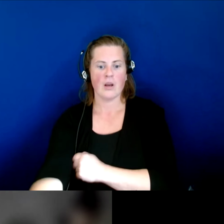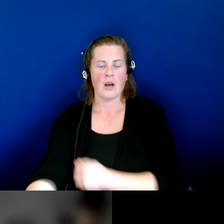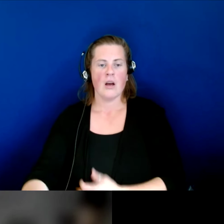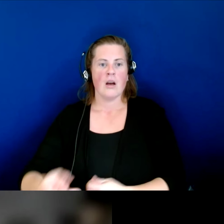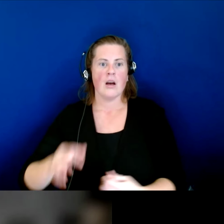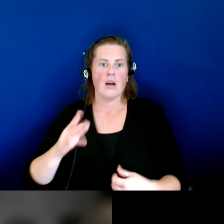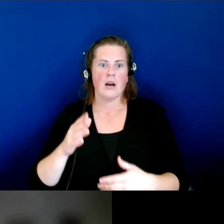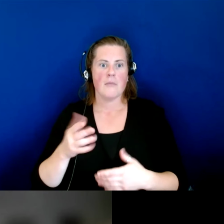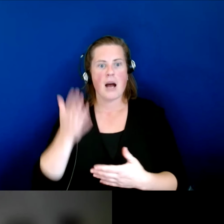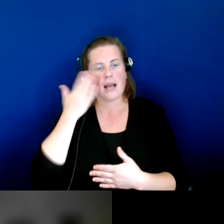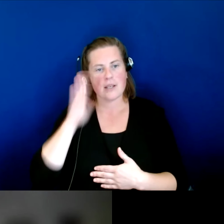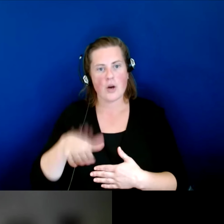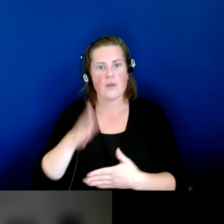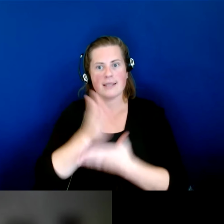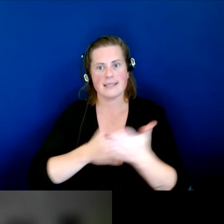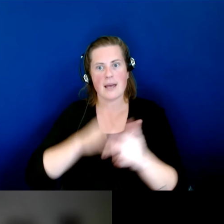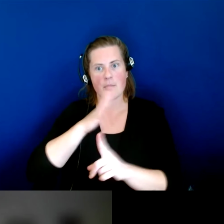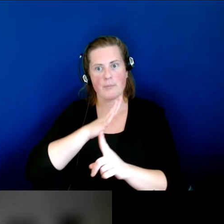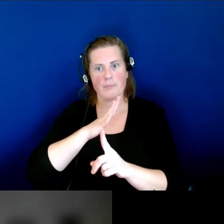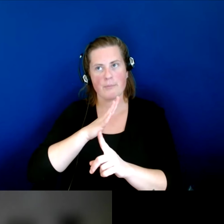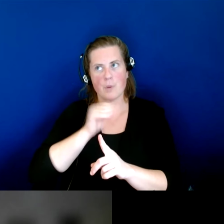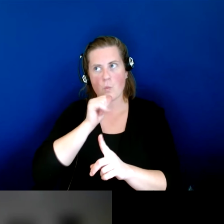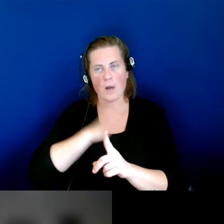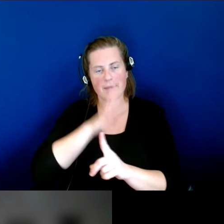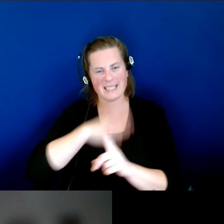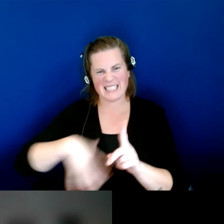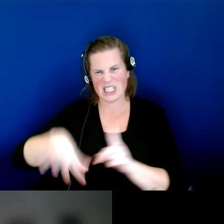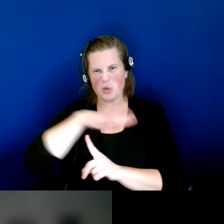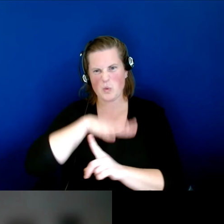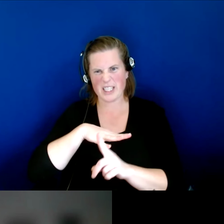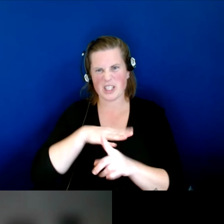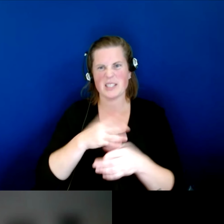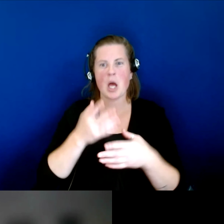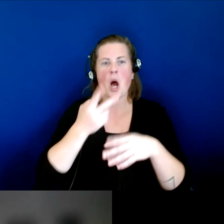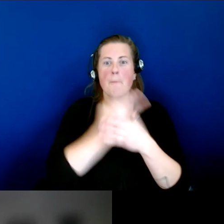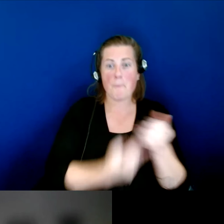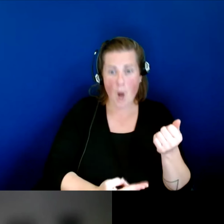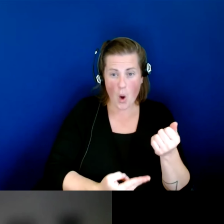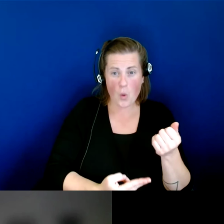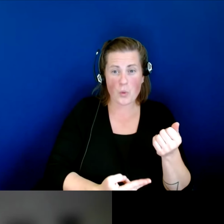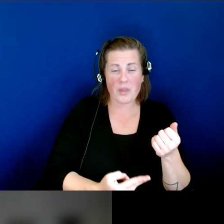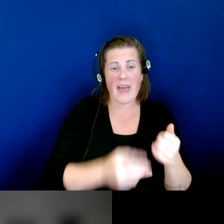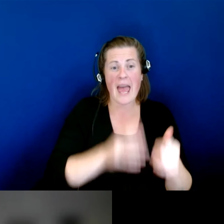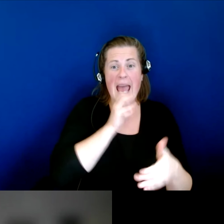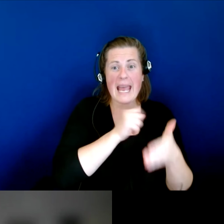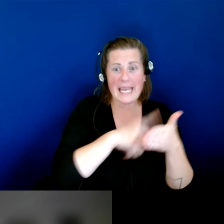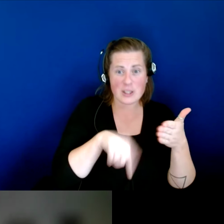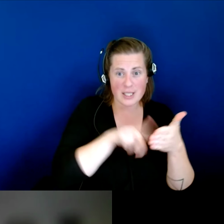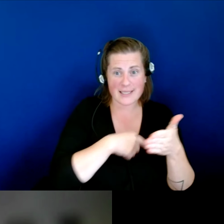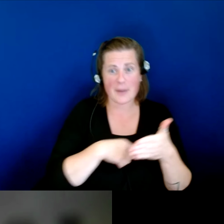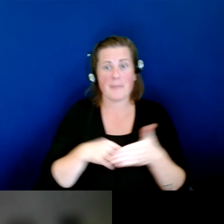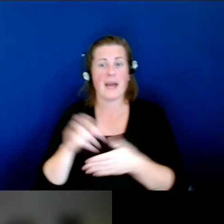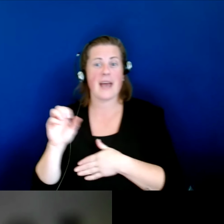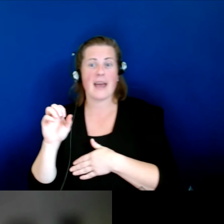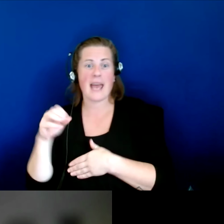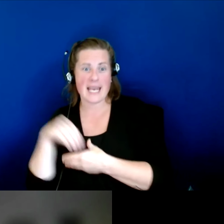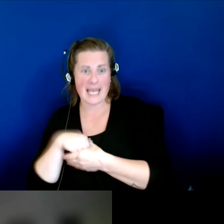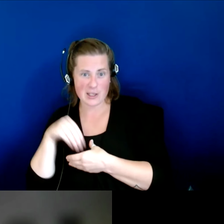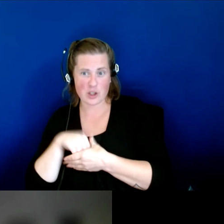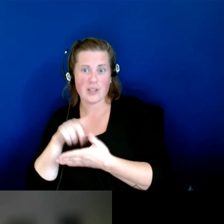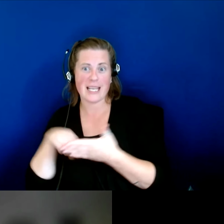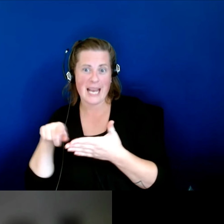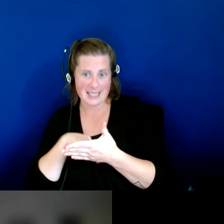sure where women might be more susceptible to both societal ageism as well as internalized